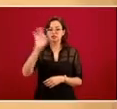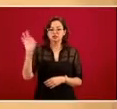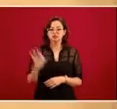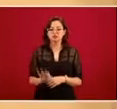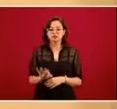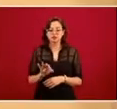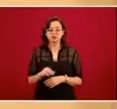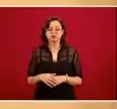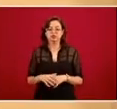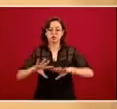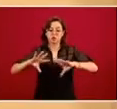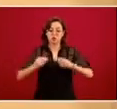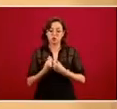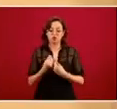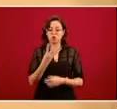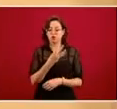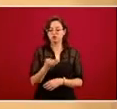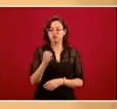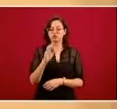overrepresented. They